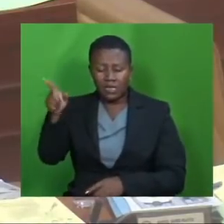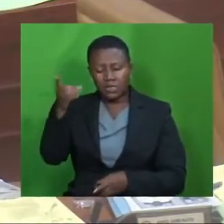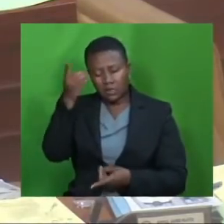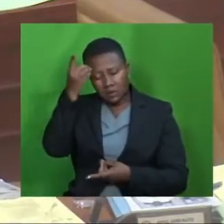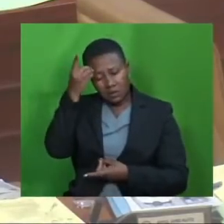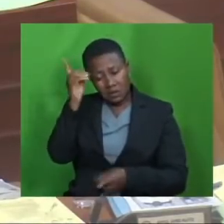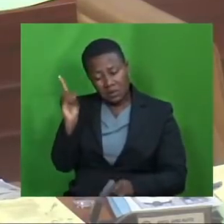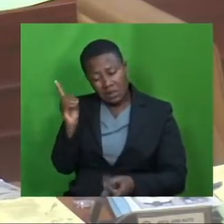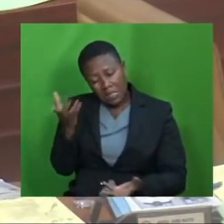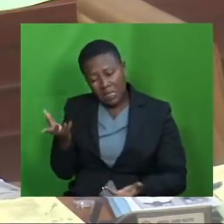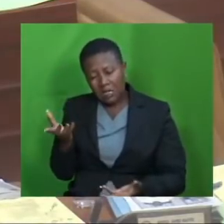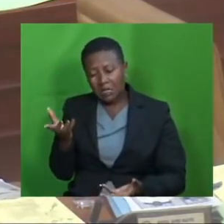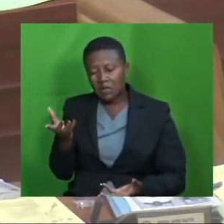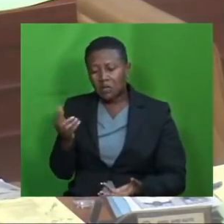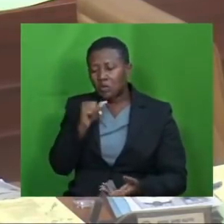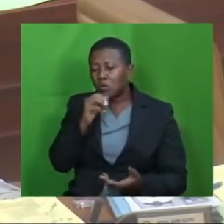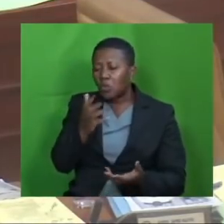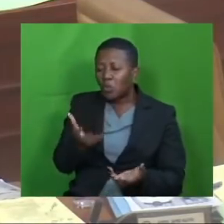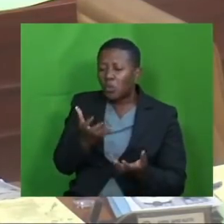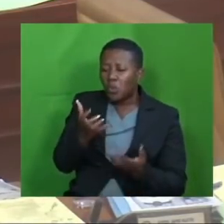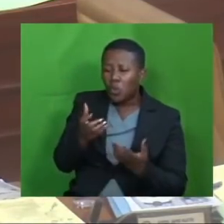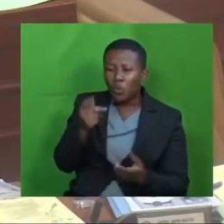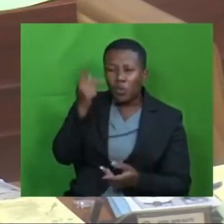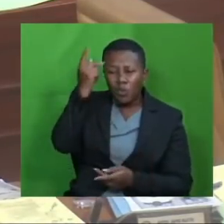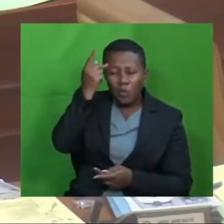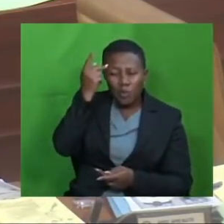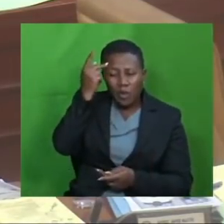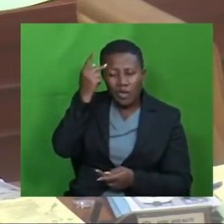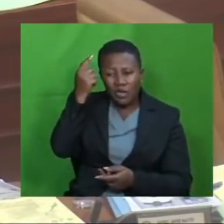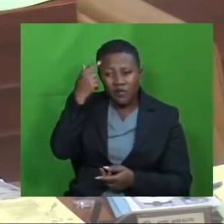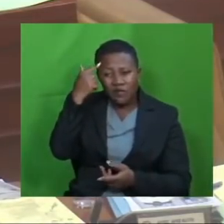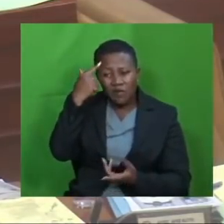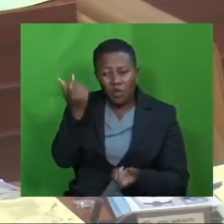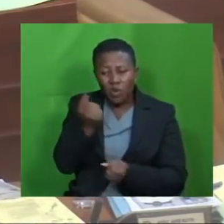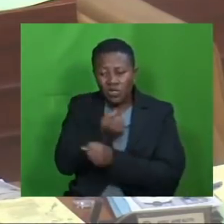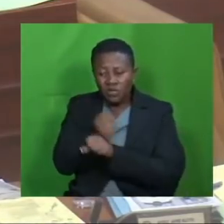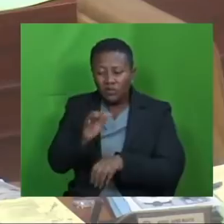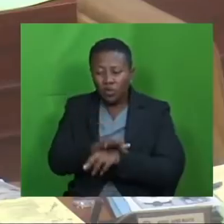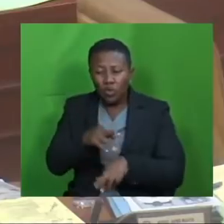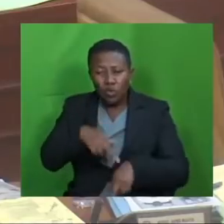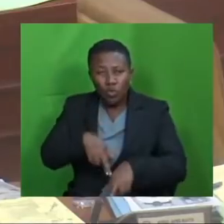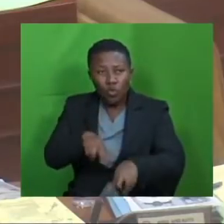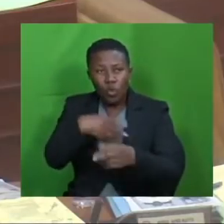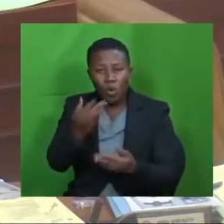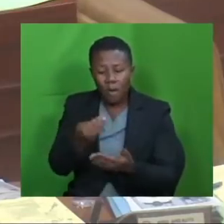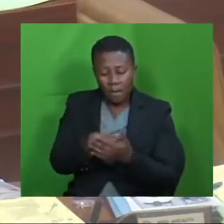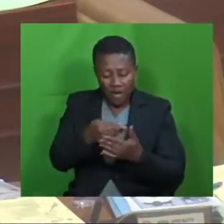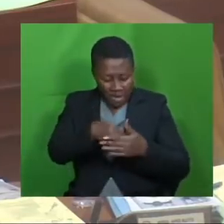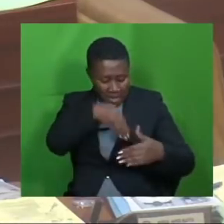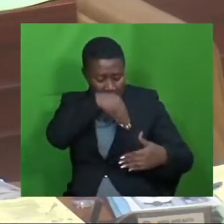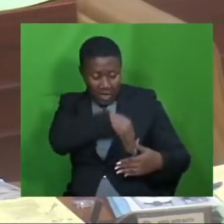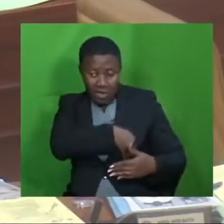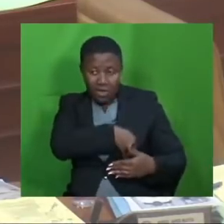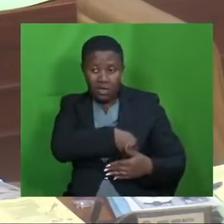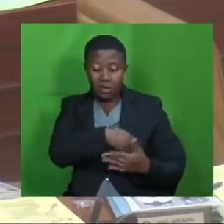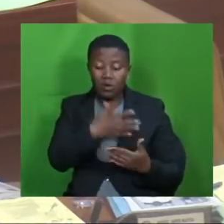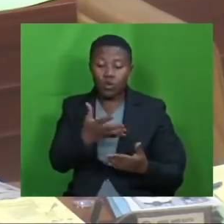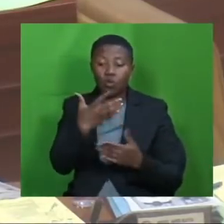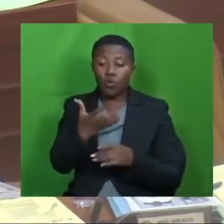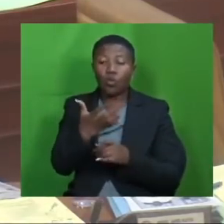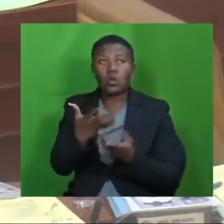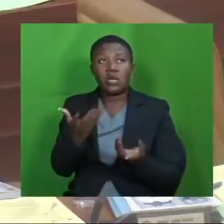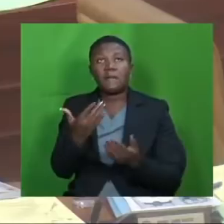for purposes of the safety on the road and the risk of carrying cash, wants to order his tomatoes